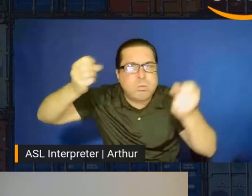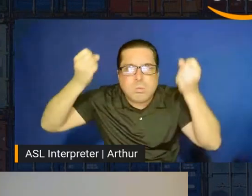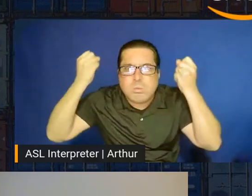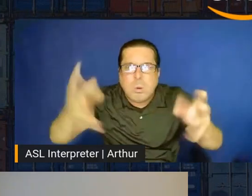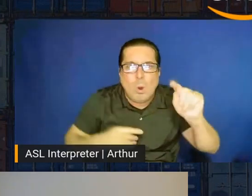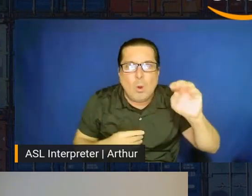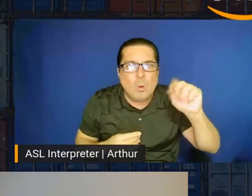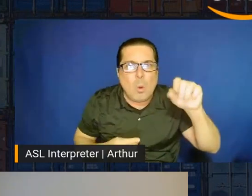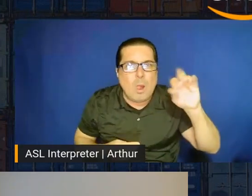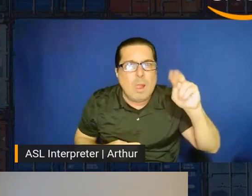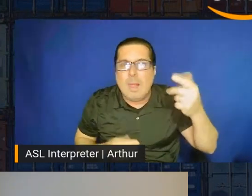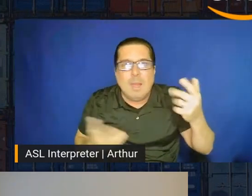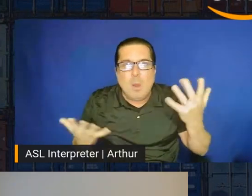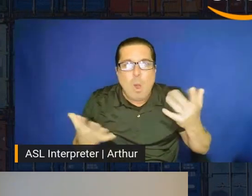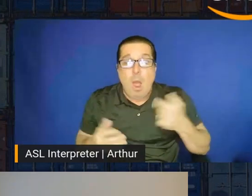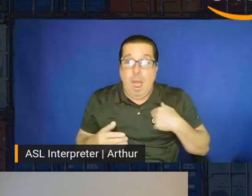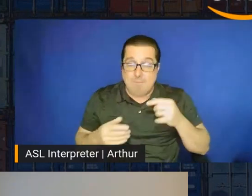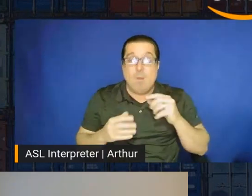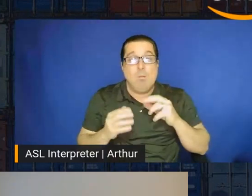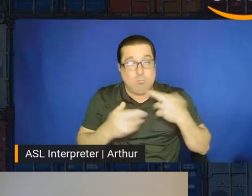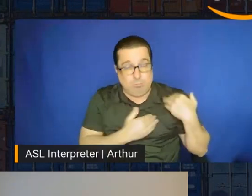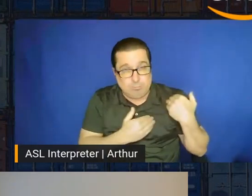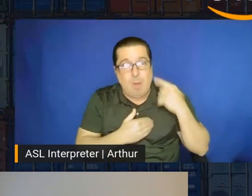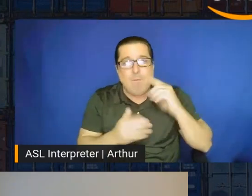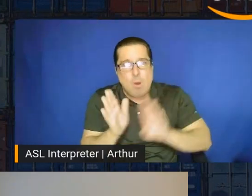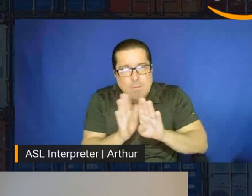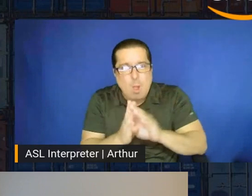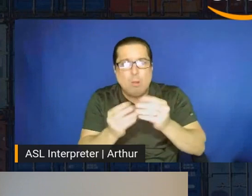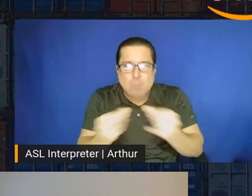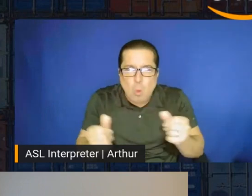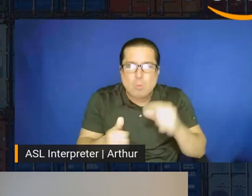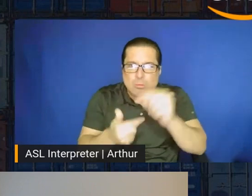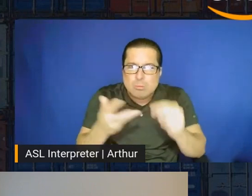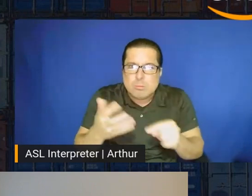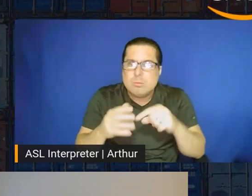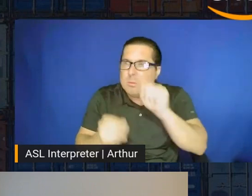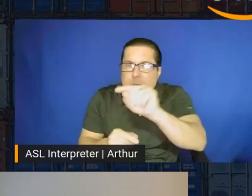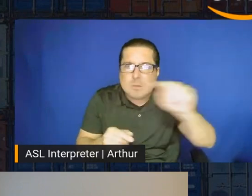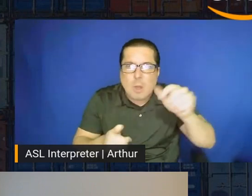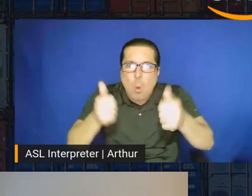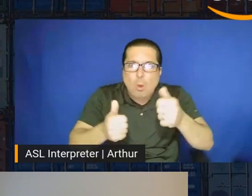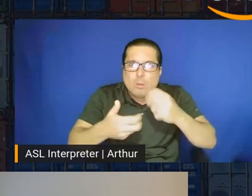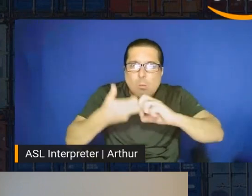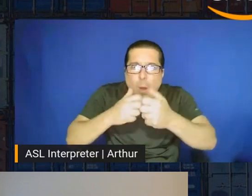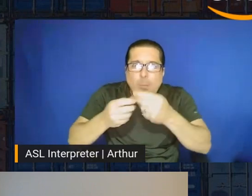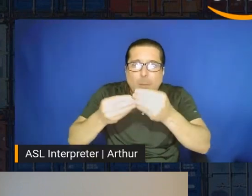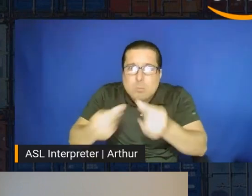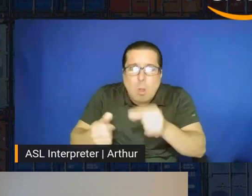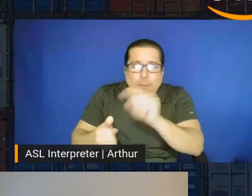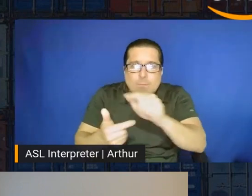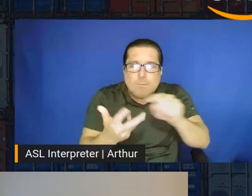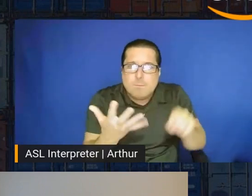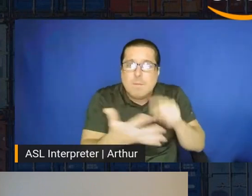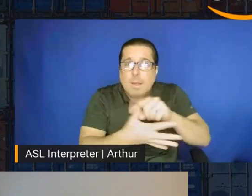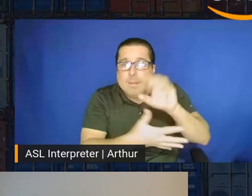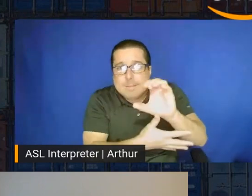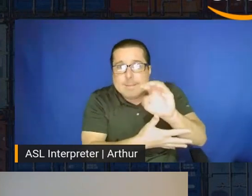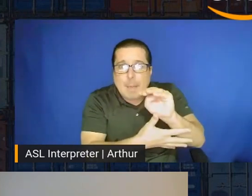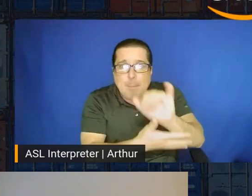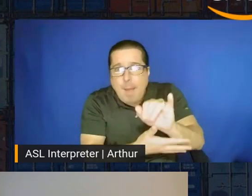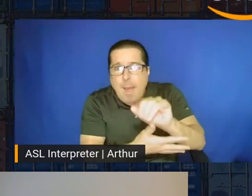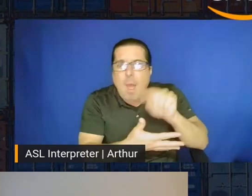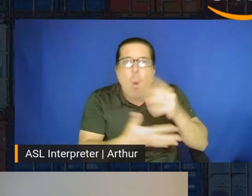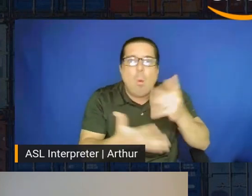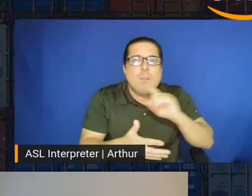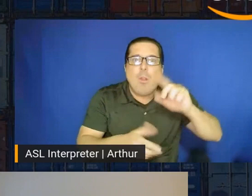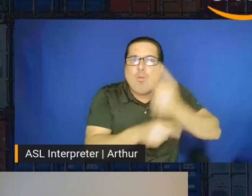for vetting the multiple solutions available out there. We figure out which is the right solution for a particular component, for example, a CNI. What is the right